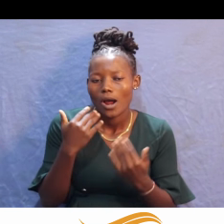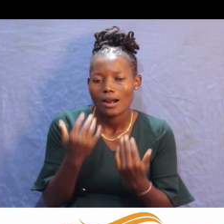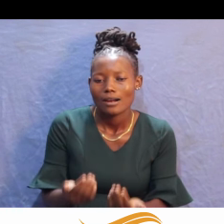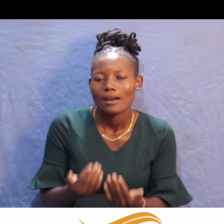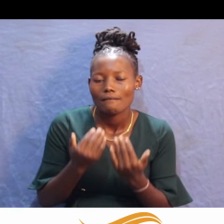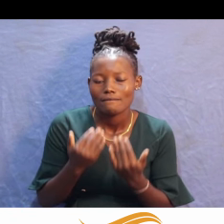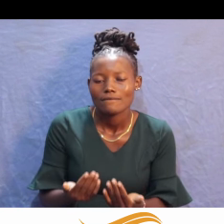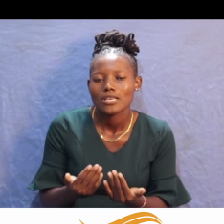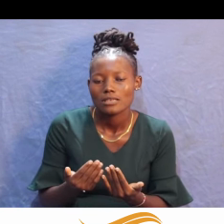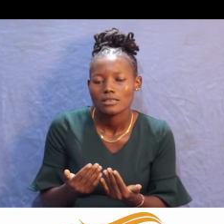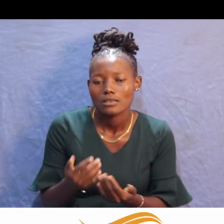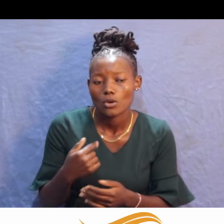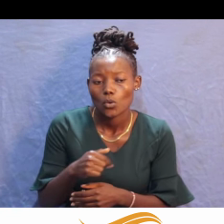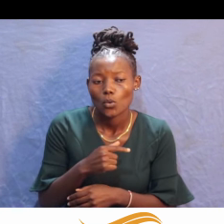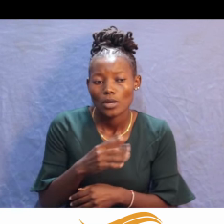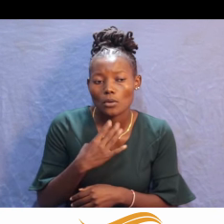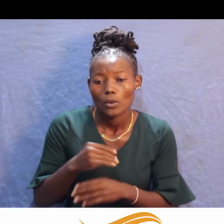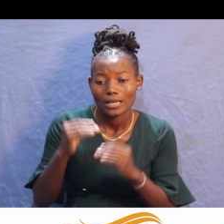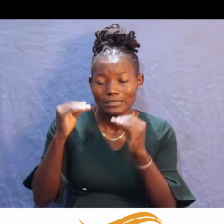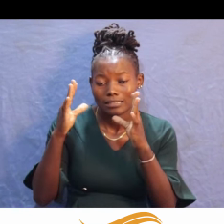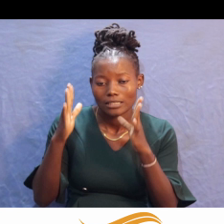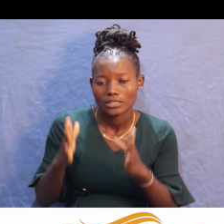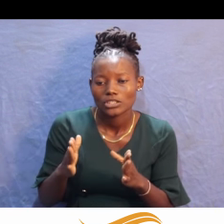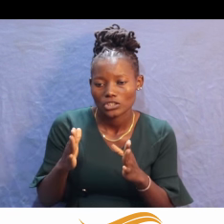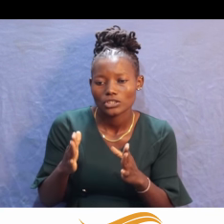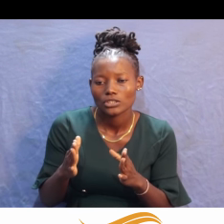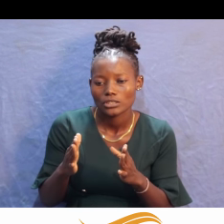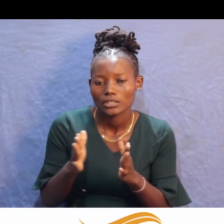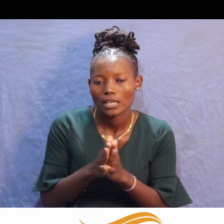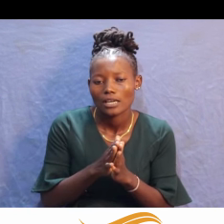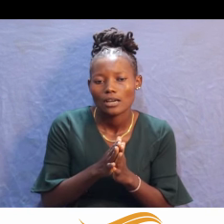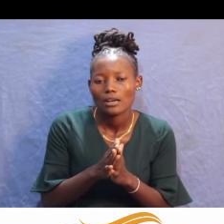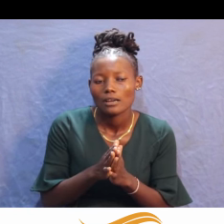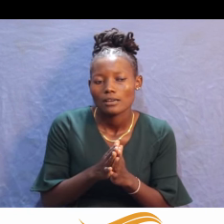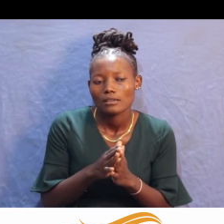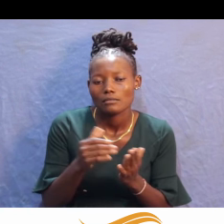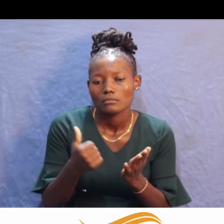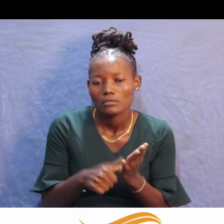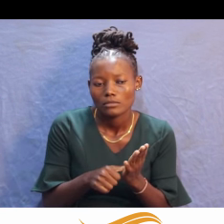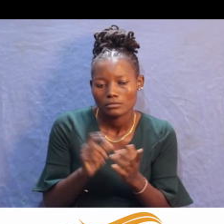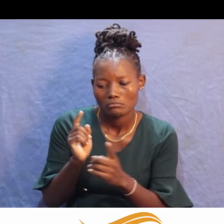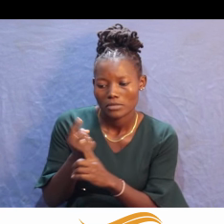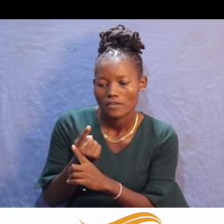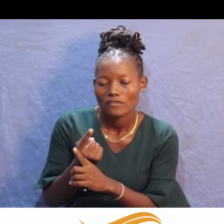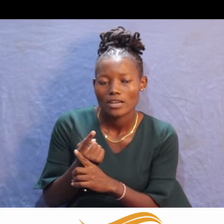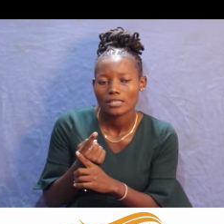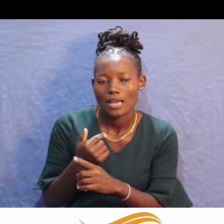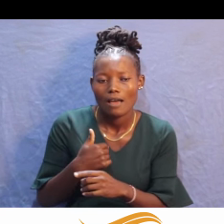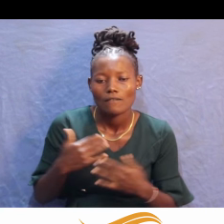to be heavy. We need to teach them there's long-term complications of being heavy, which are listed on the